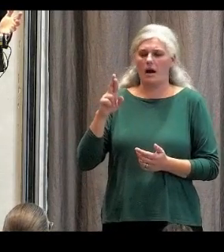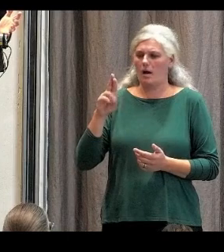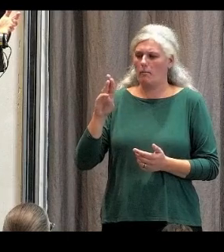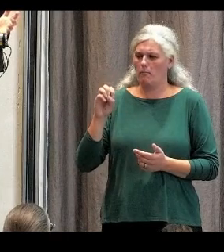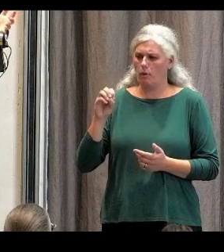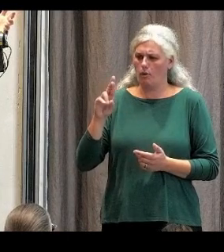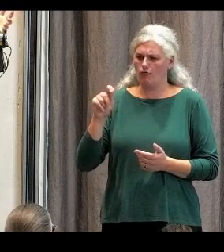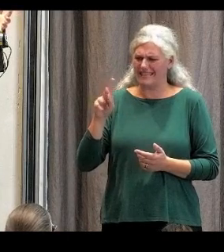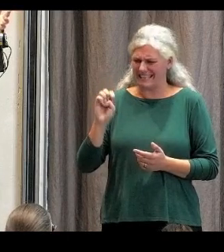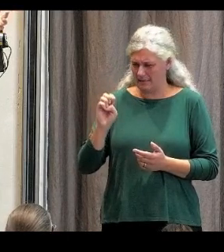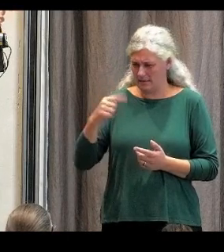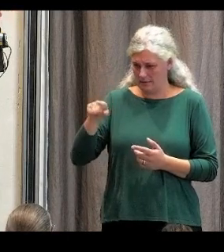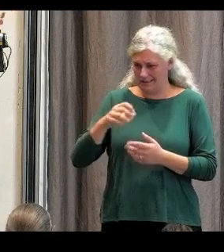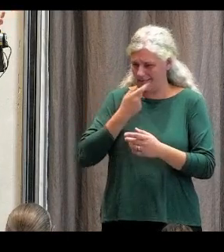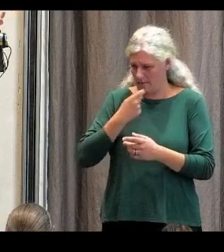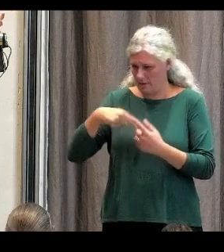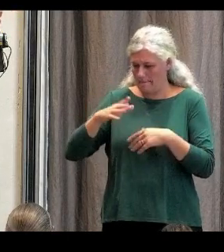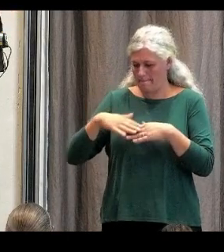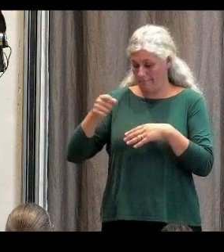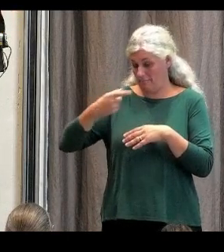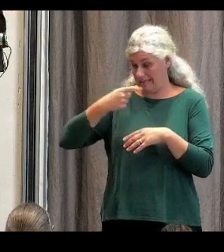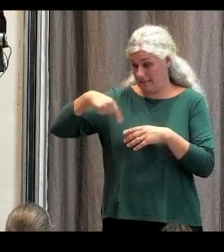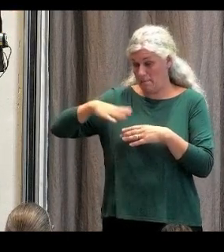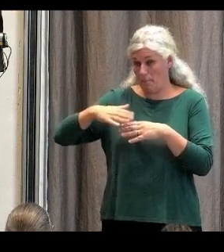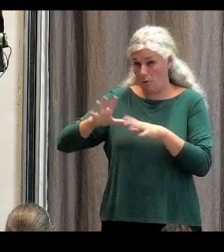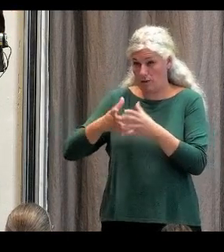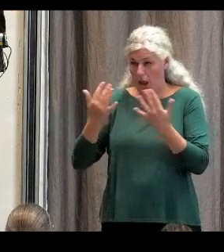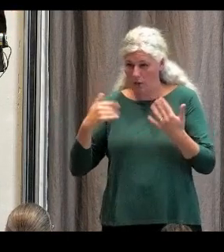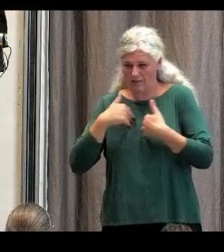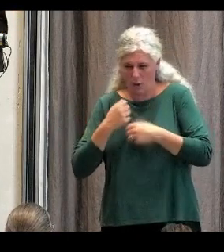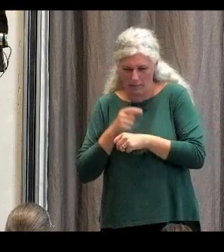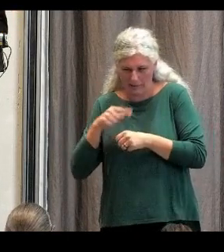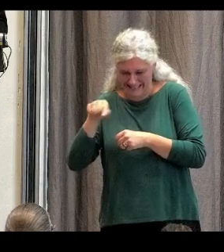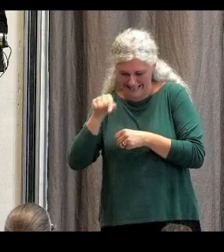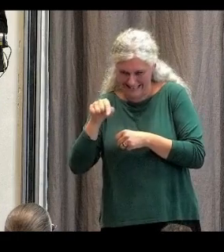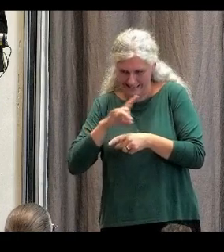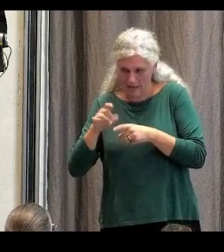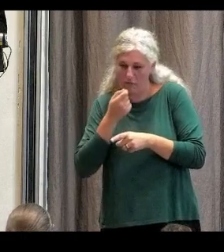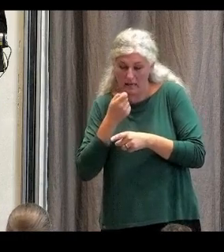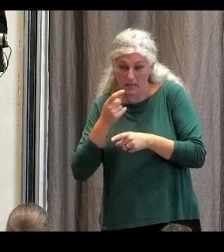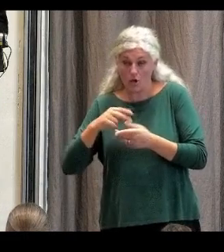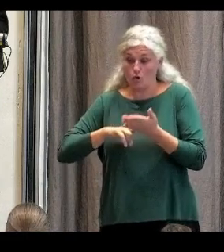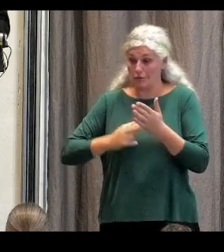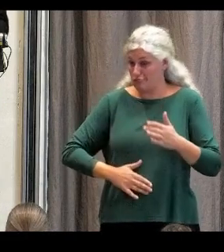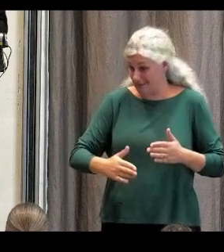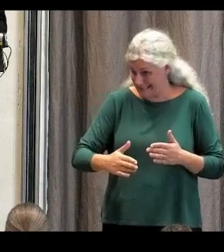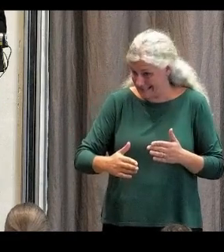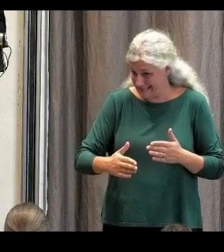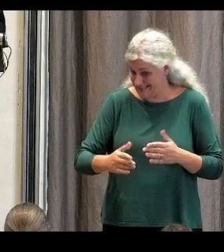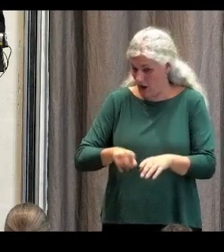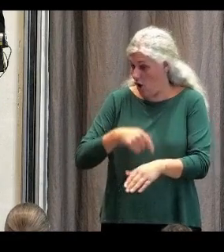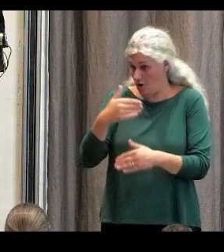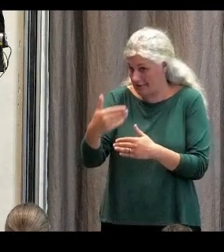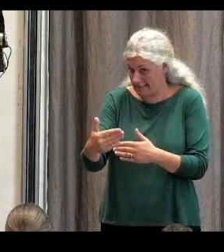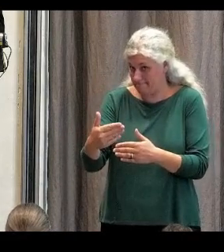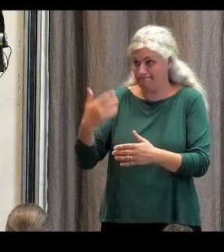some harms. Valproate is a medicine which we have lots of concern about its use in pregnancy, and for a long time